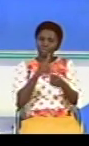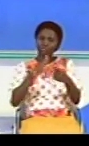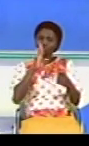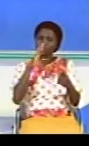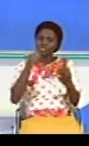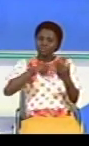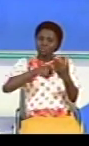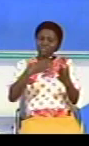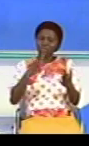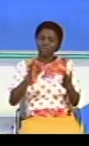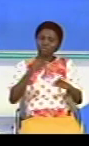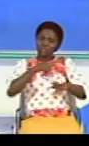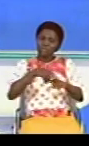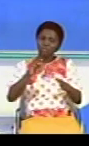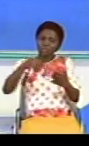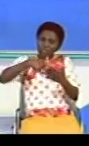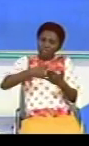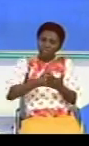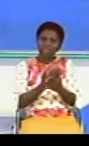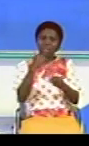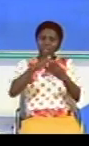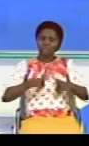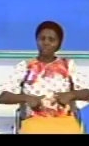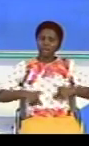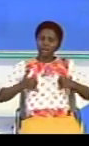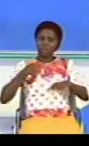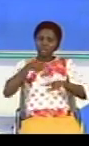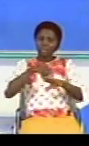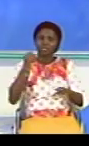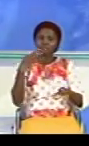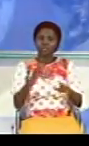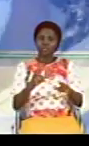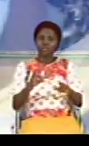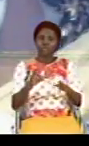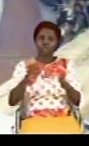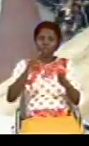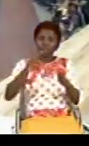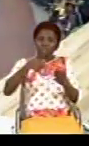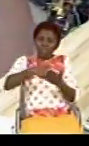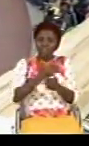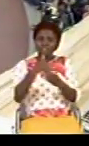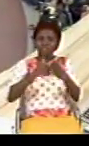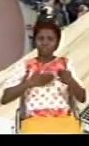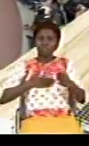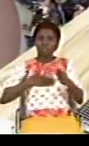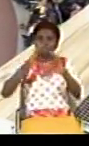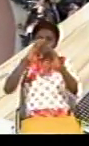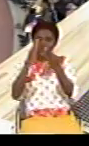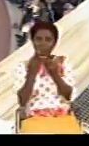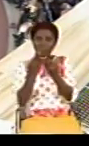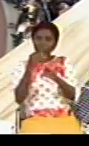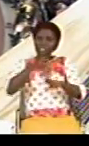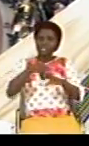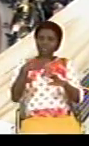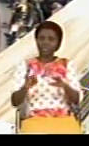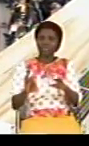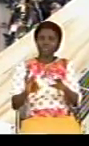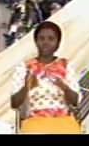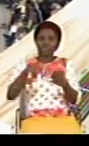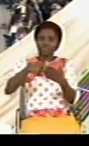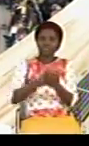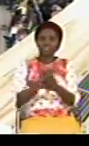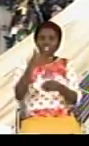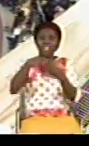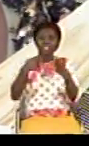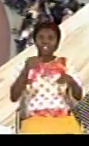life, times of refreshing in my family, times of refreshing in the work I do,